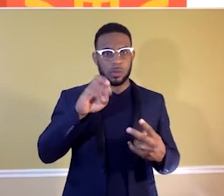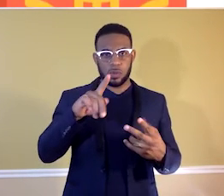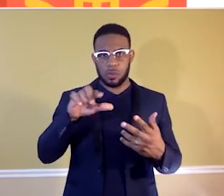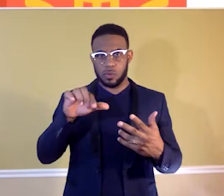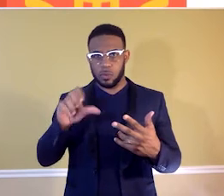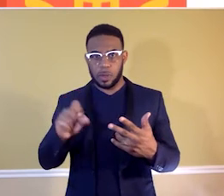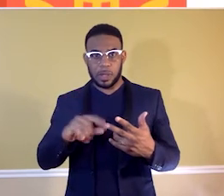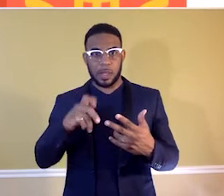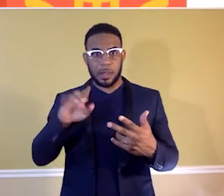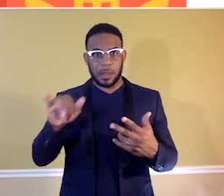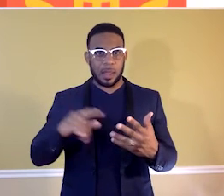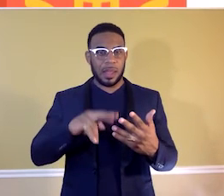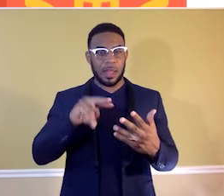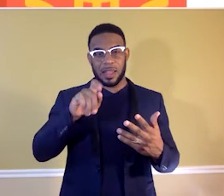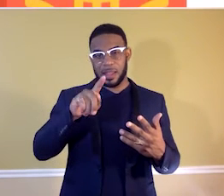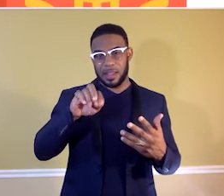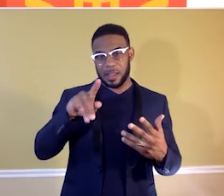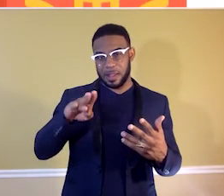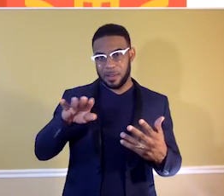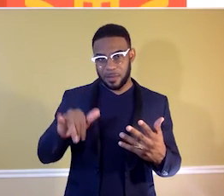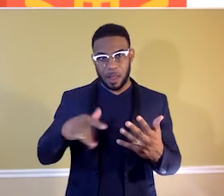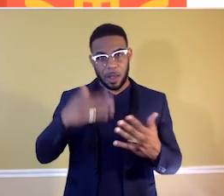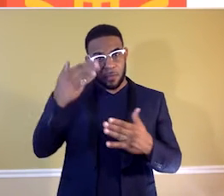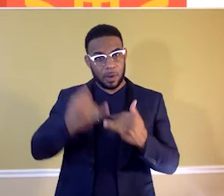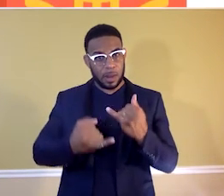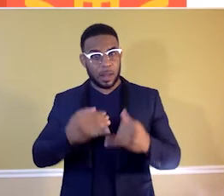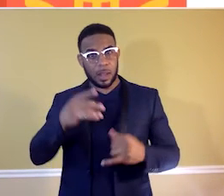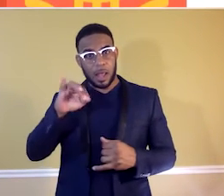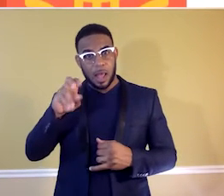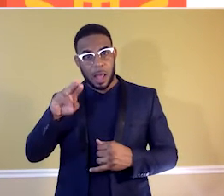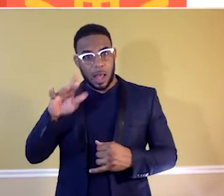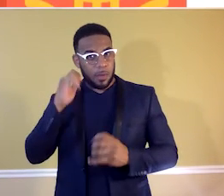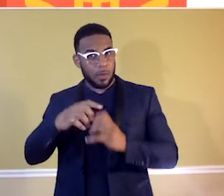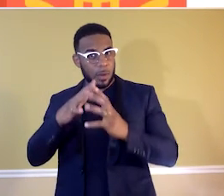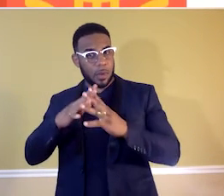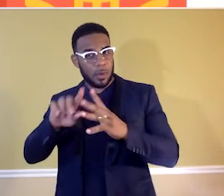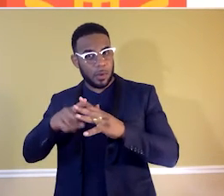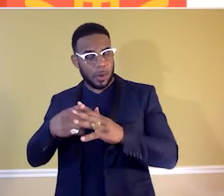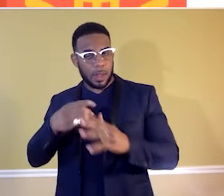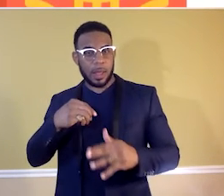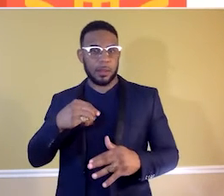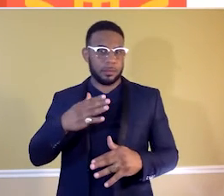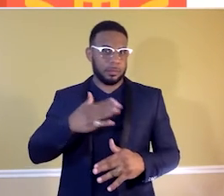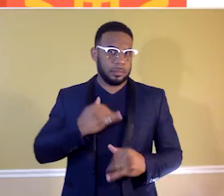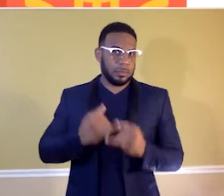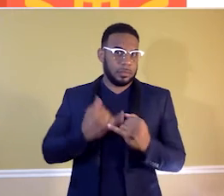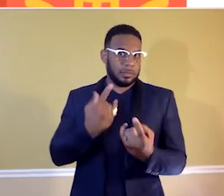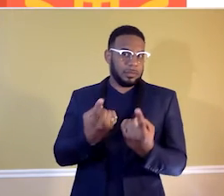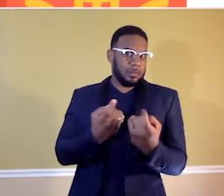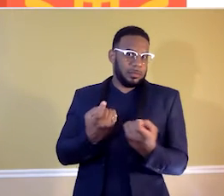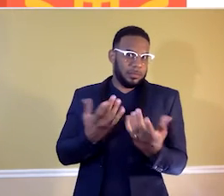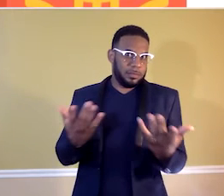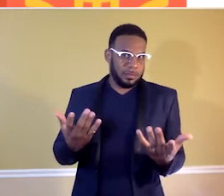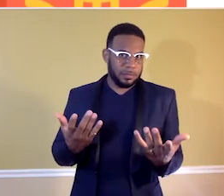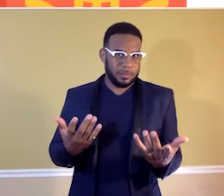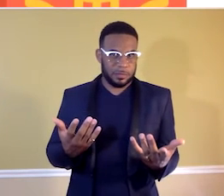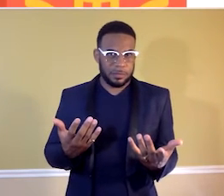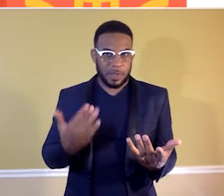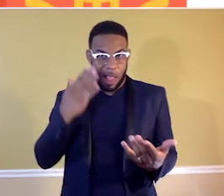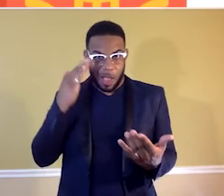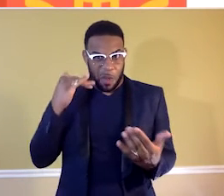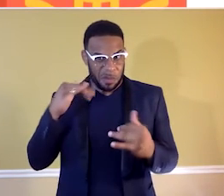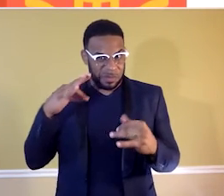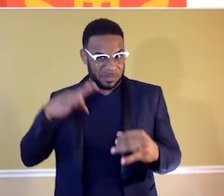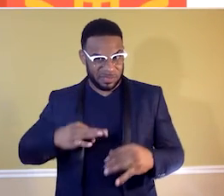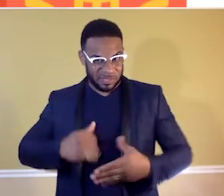the API, netlify for the front end, Ionic for building the front end, and my Twitter if you have any questions. So I hope this was